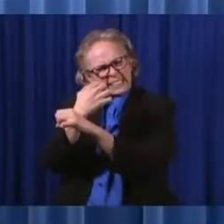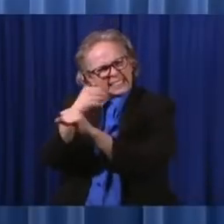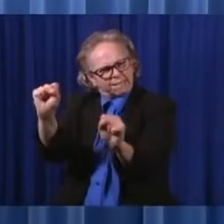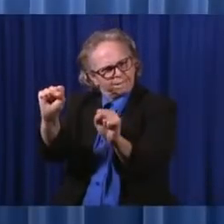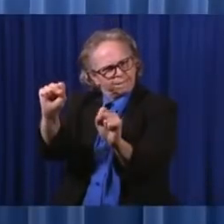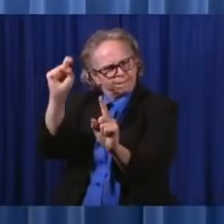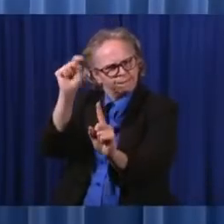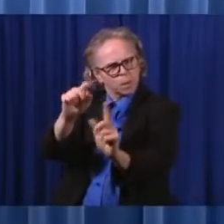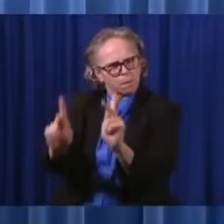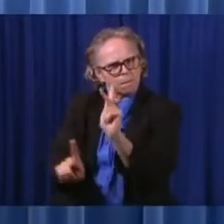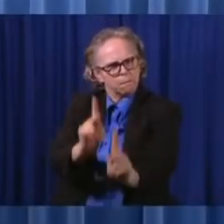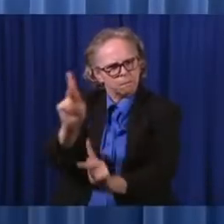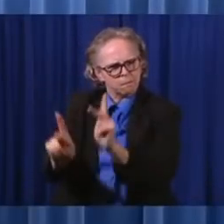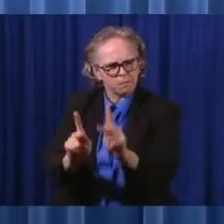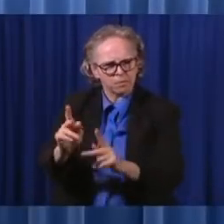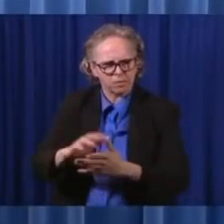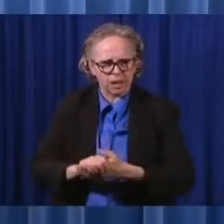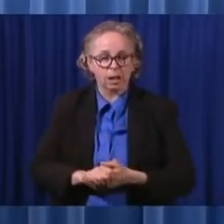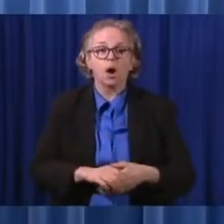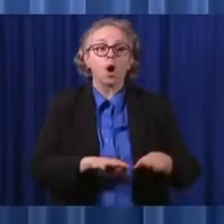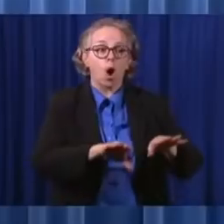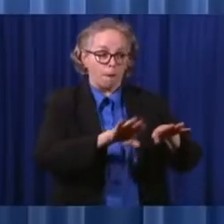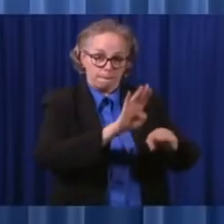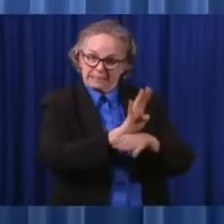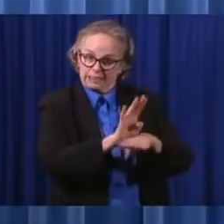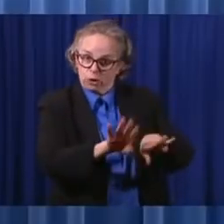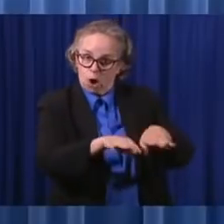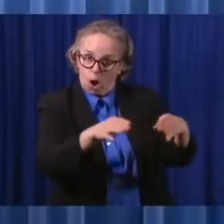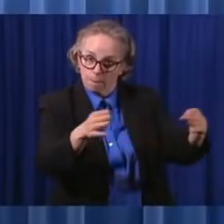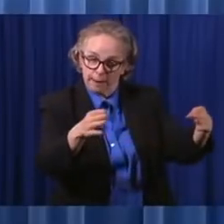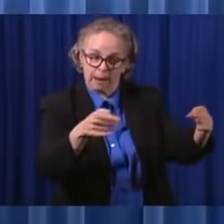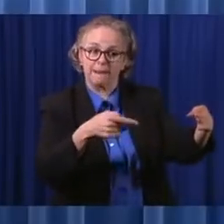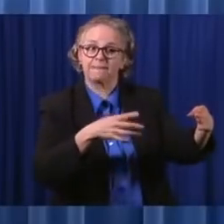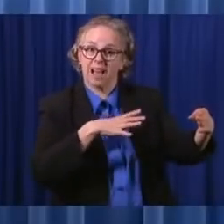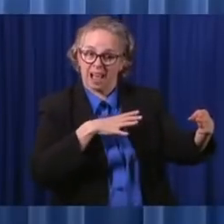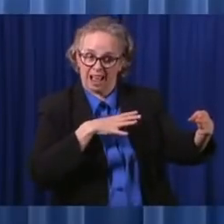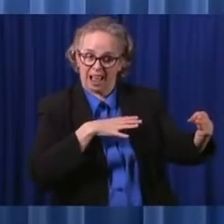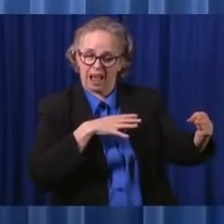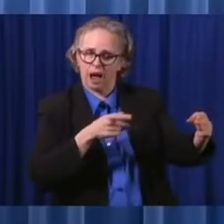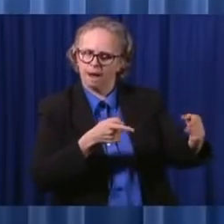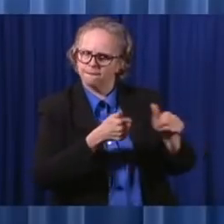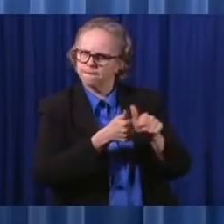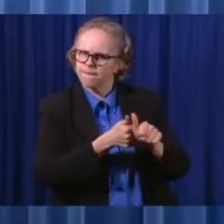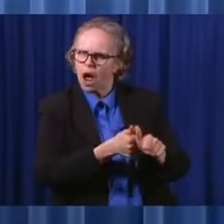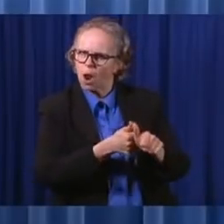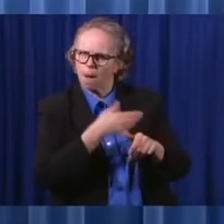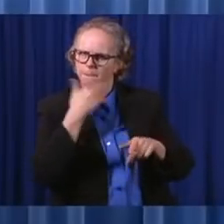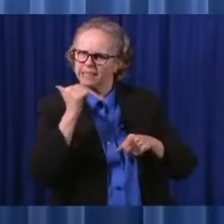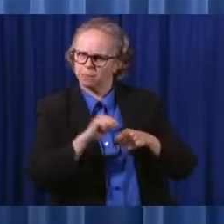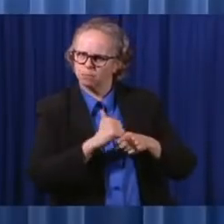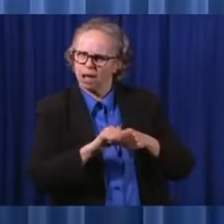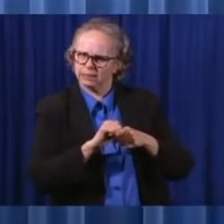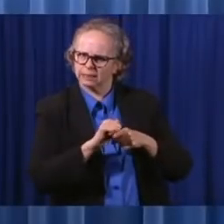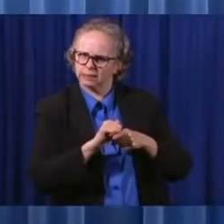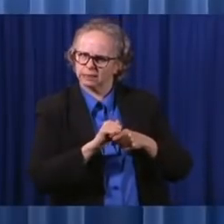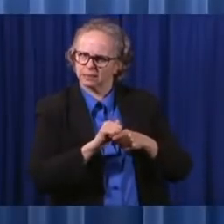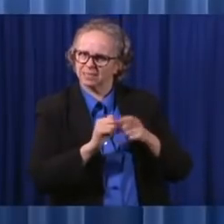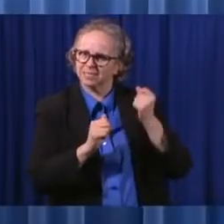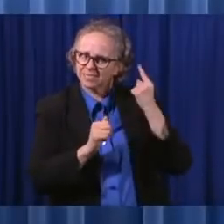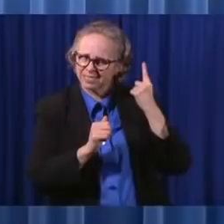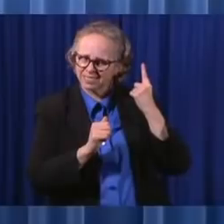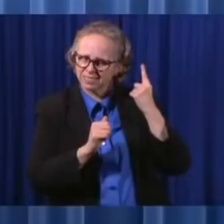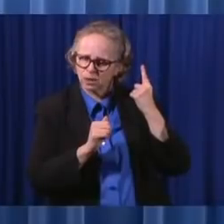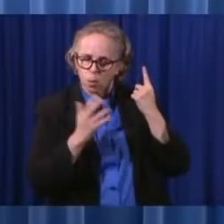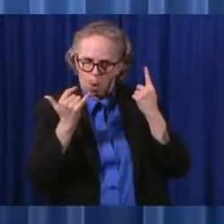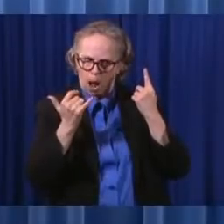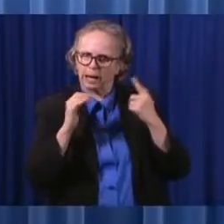as safe as they can be, consistent with the uniqueness of each event and consistent with actually